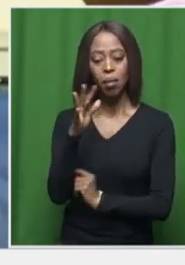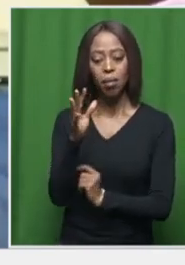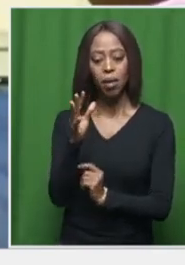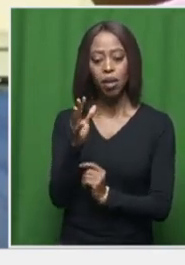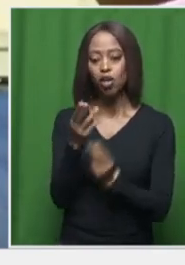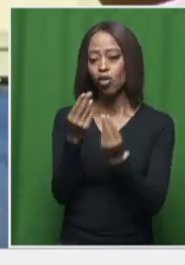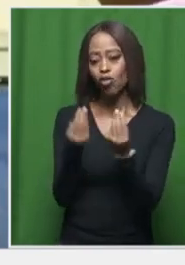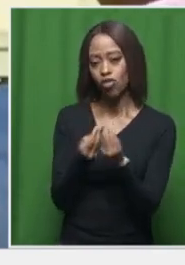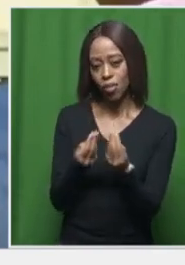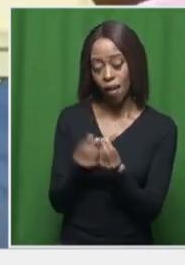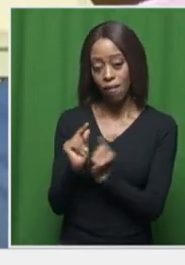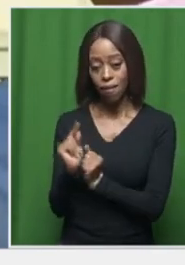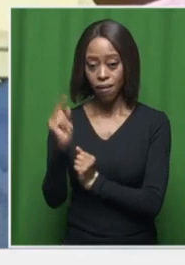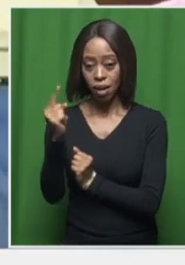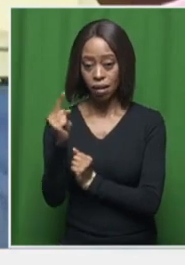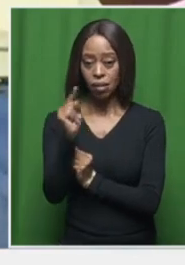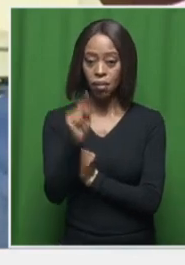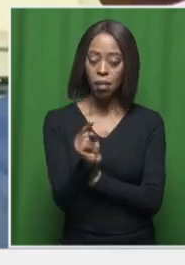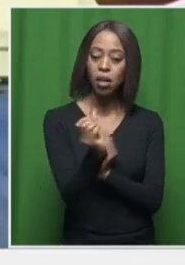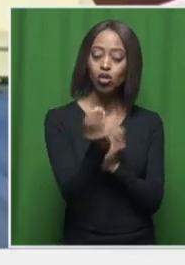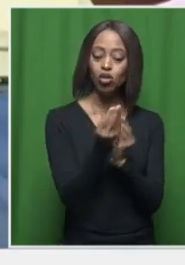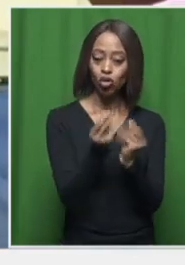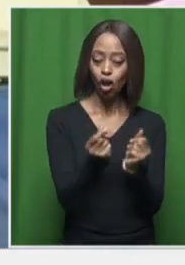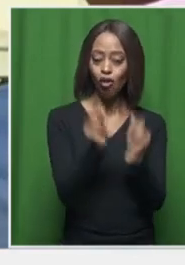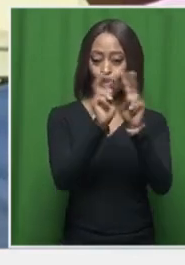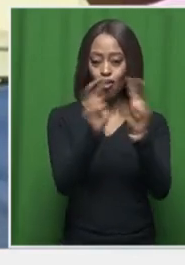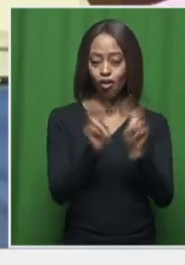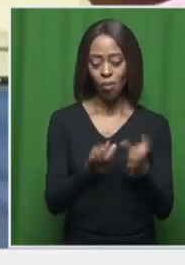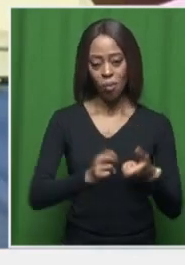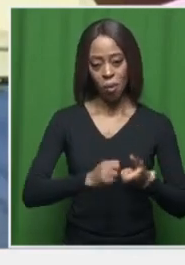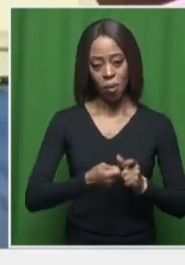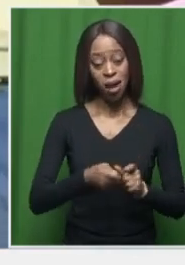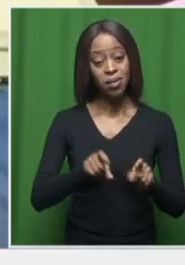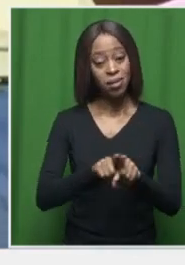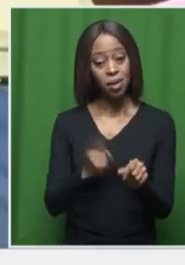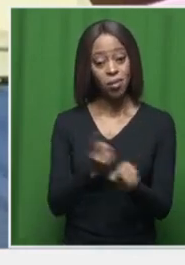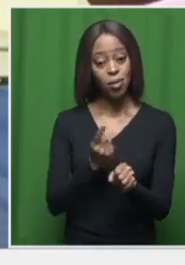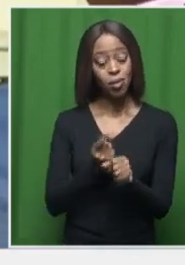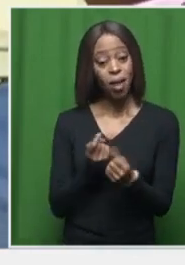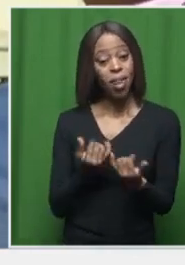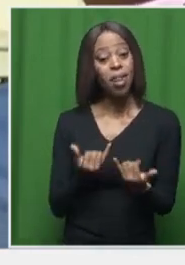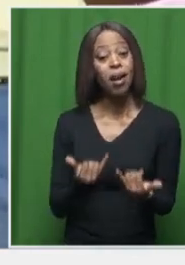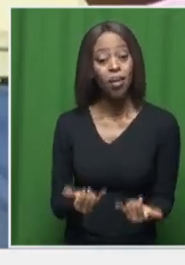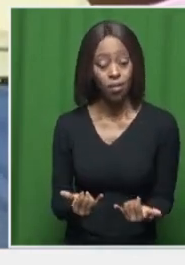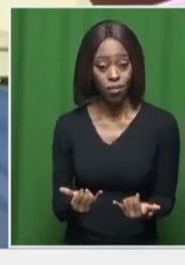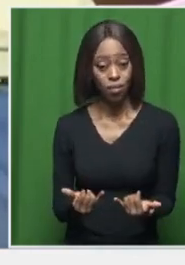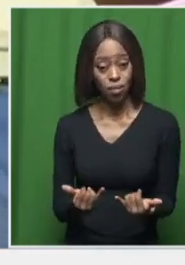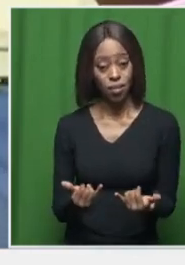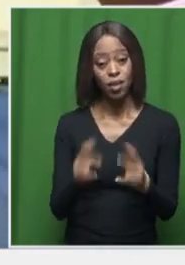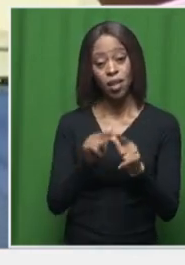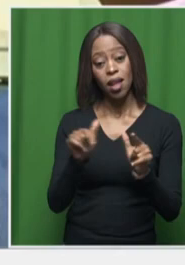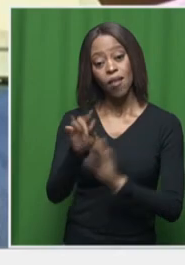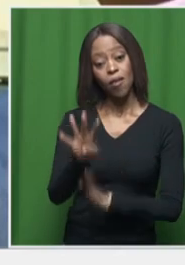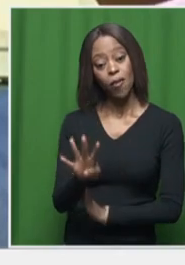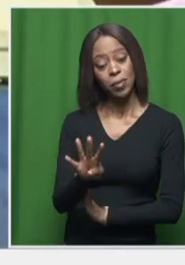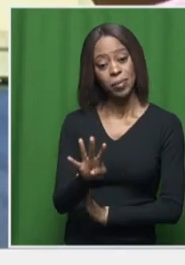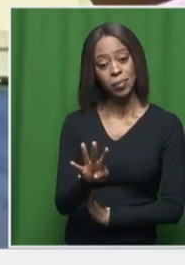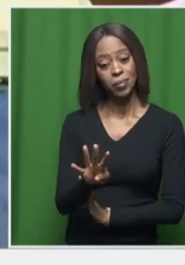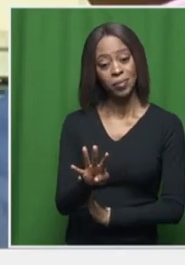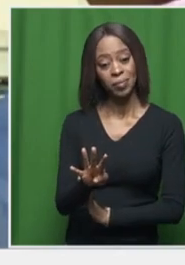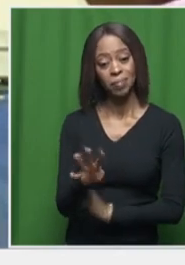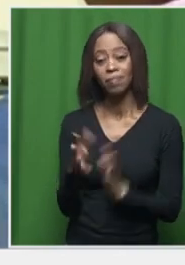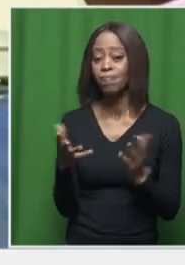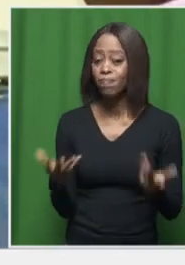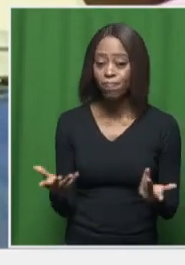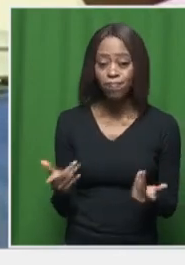he ought to obviously firstly address the energy crisis. As we speak right now, Samkela, we are in stage 4 load shedding, and